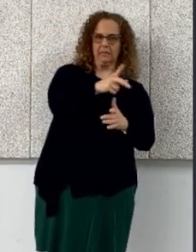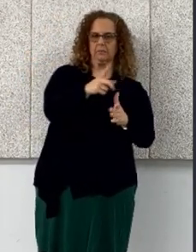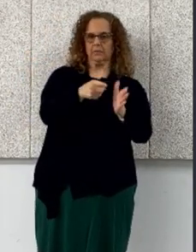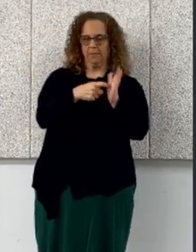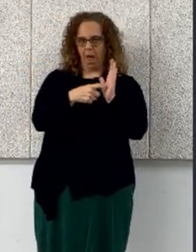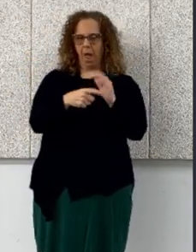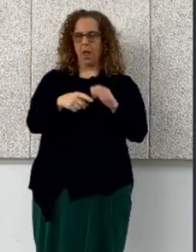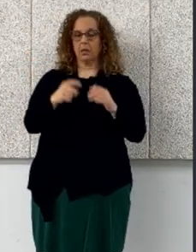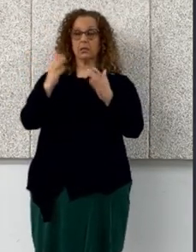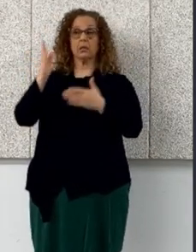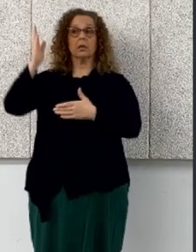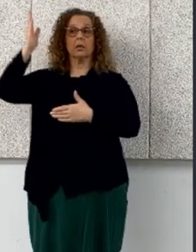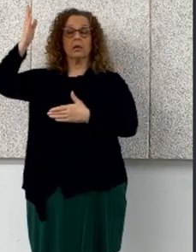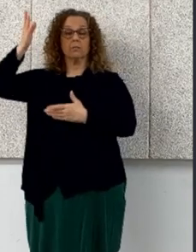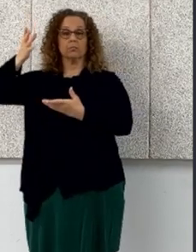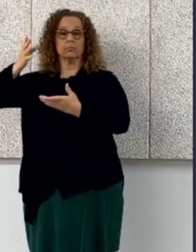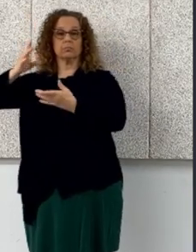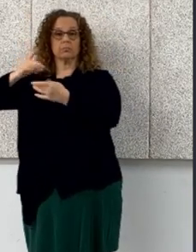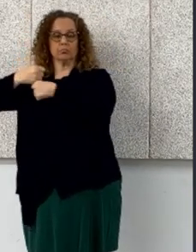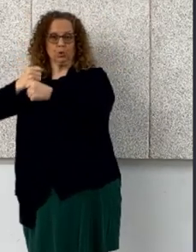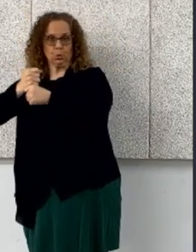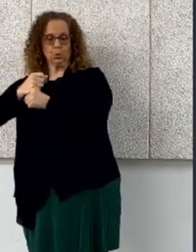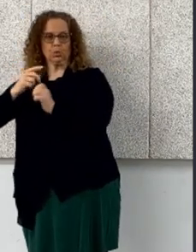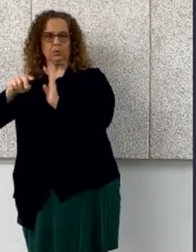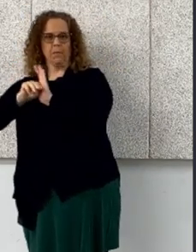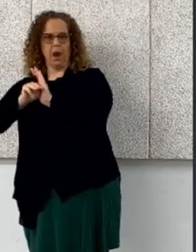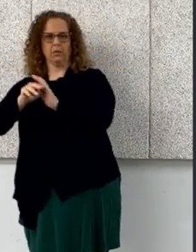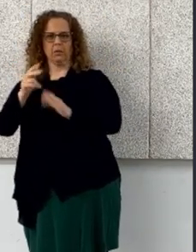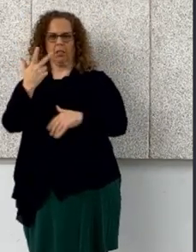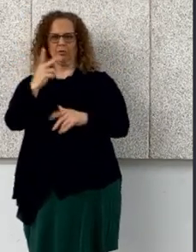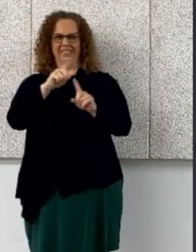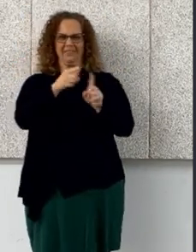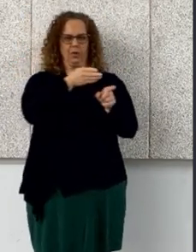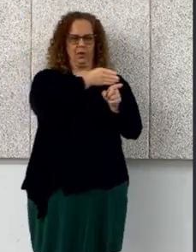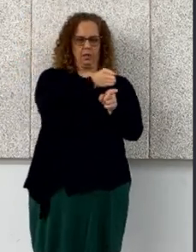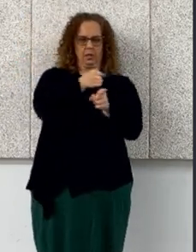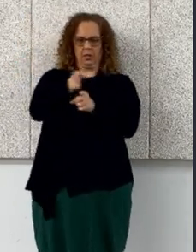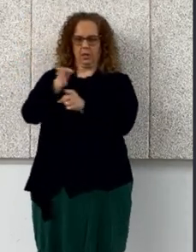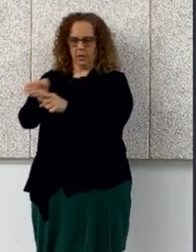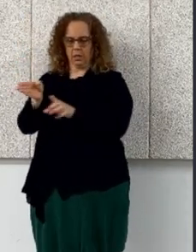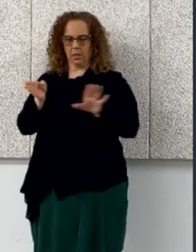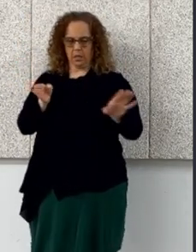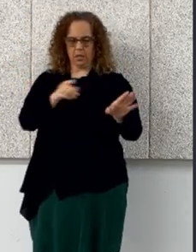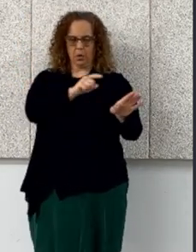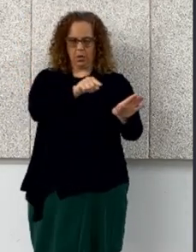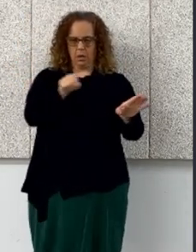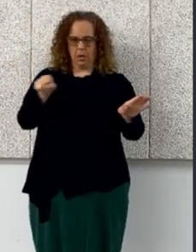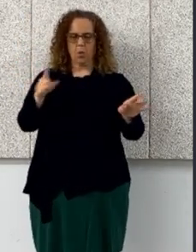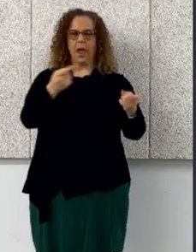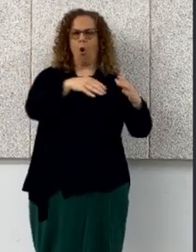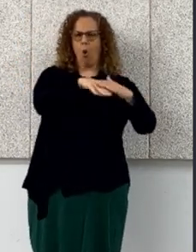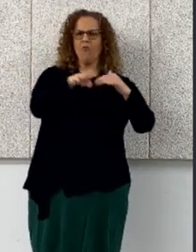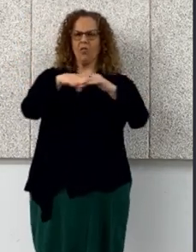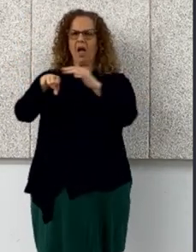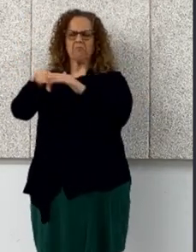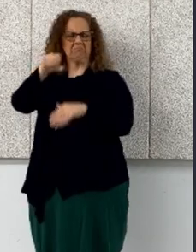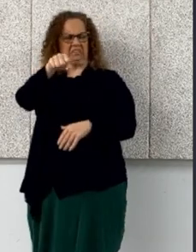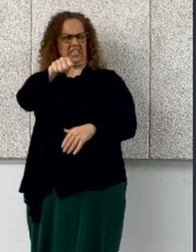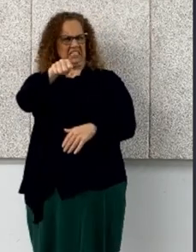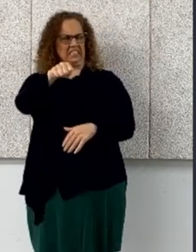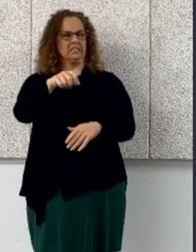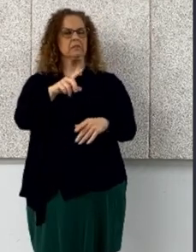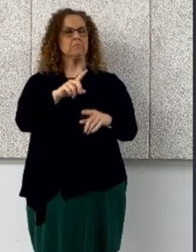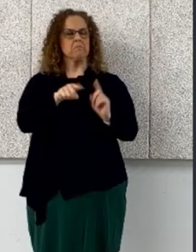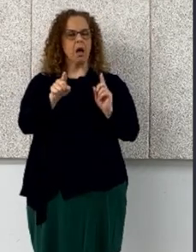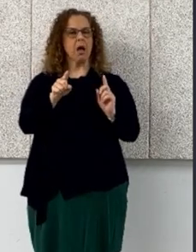presenting model, this is what they are. In our venue, looking them as three separate threads and figuring out, yes, there are places where those overlap with each other, but there are a lot